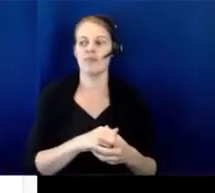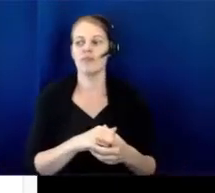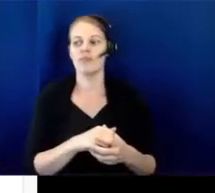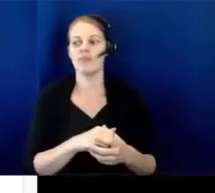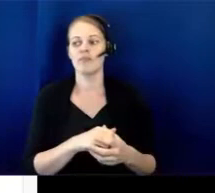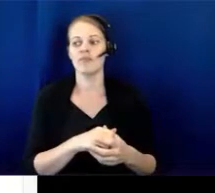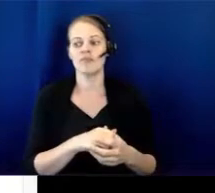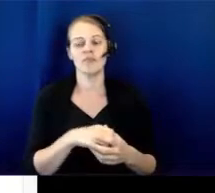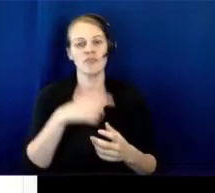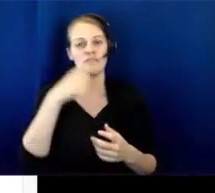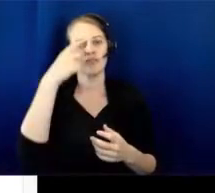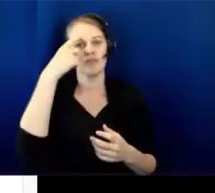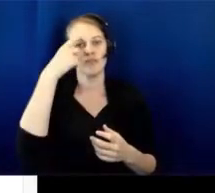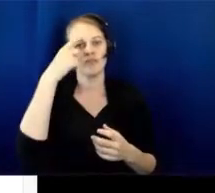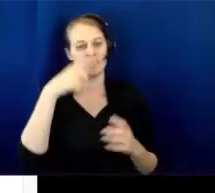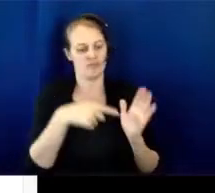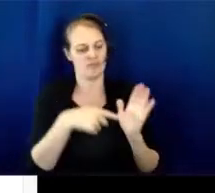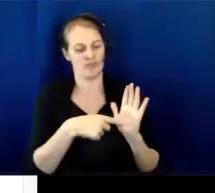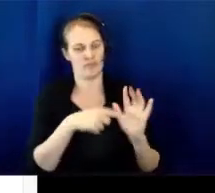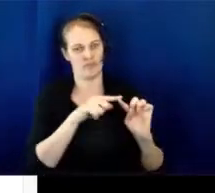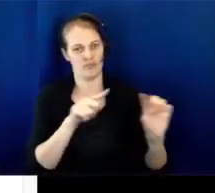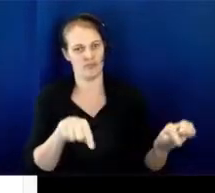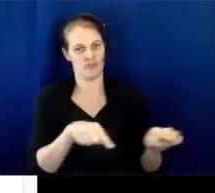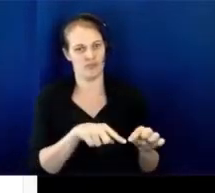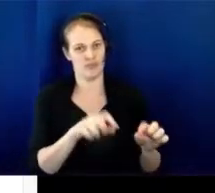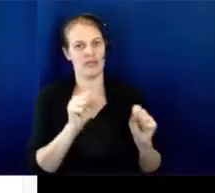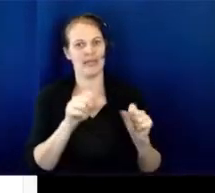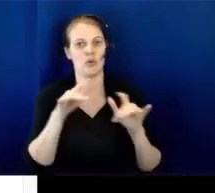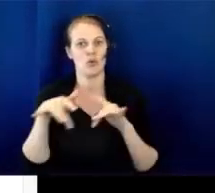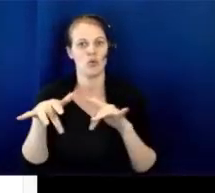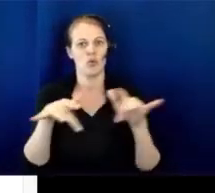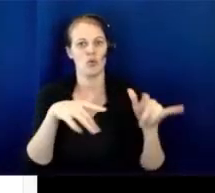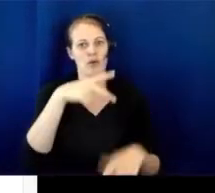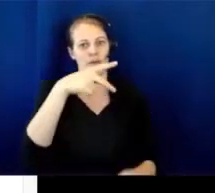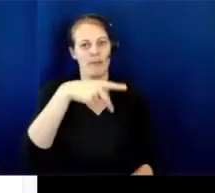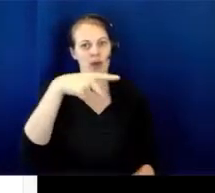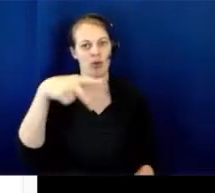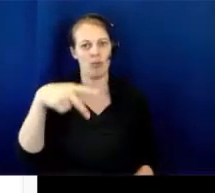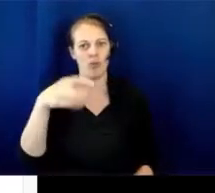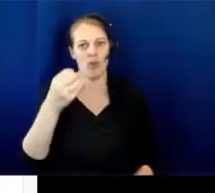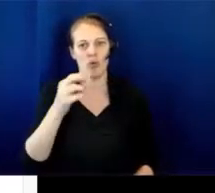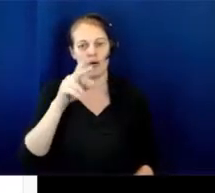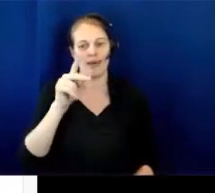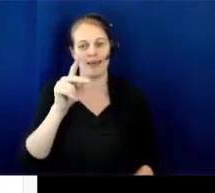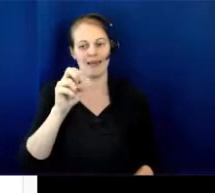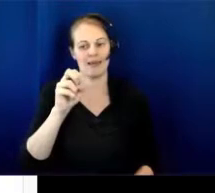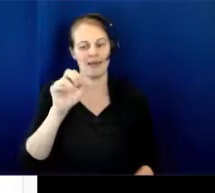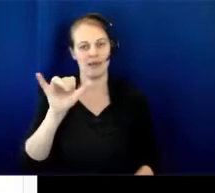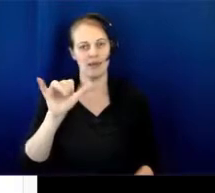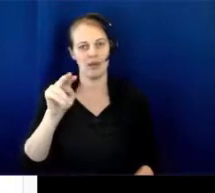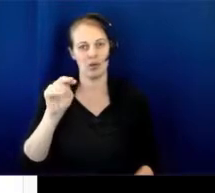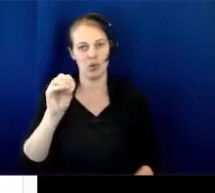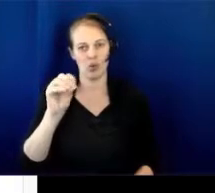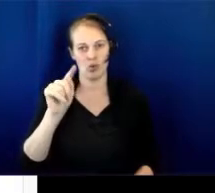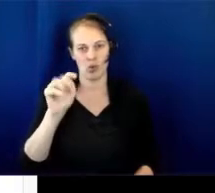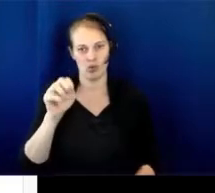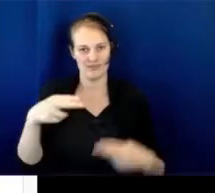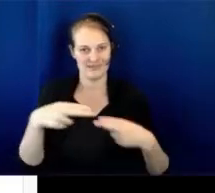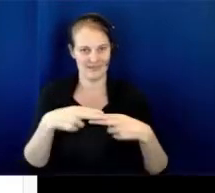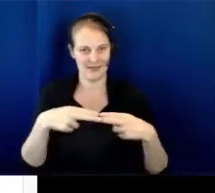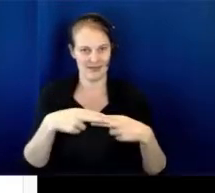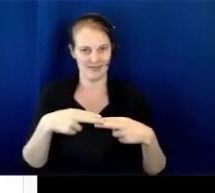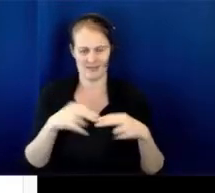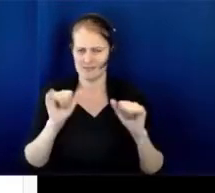for this is where you can actually record your PowerPoint or your keynote slides, which is fantastic. And this is one of my